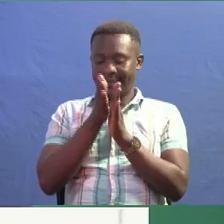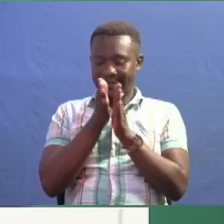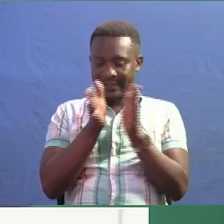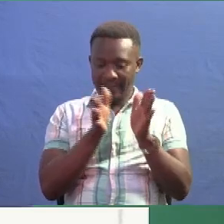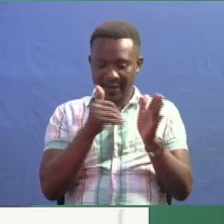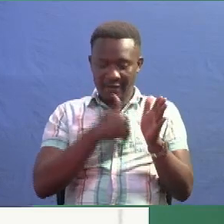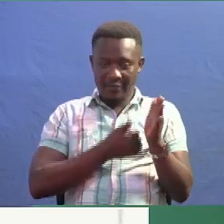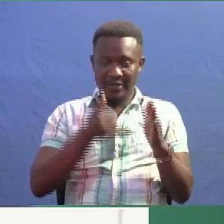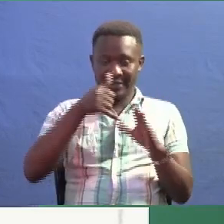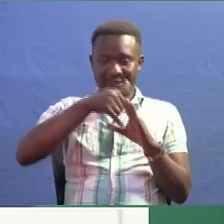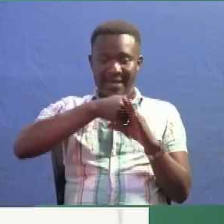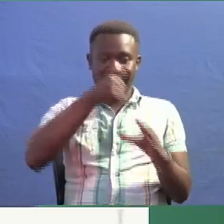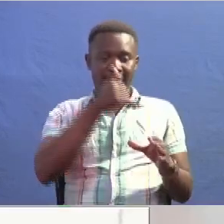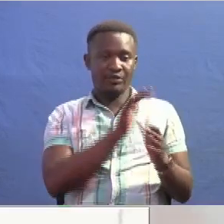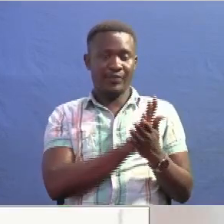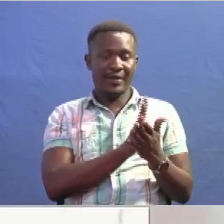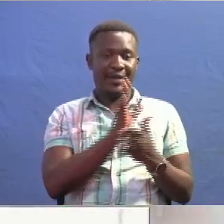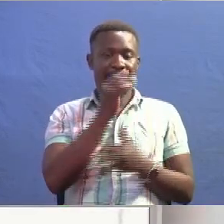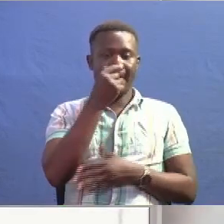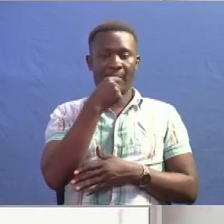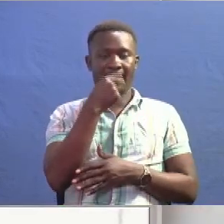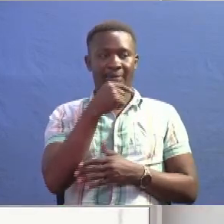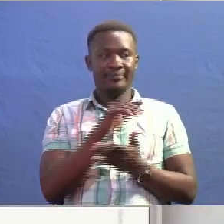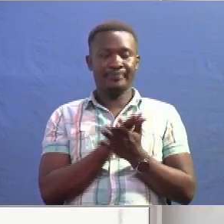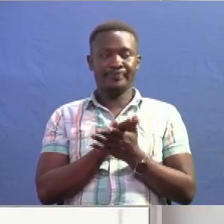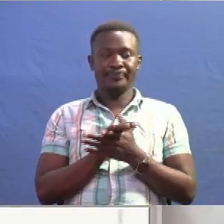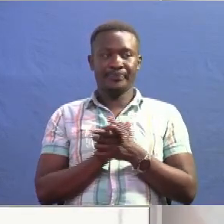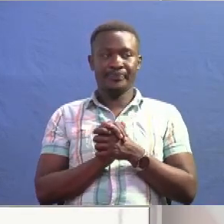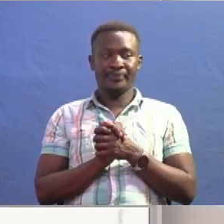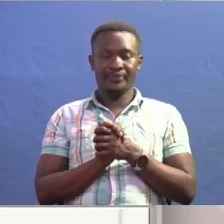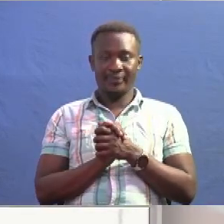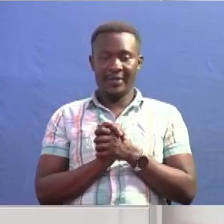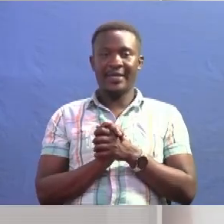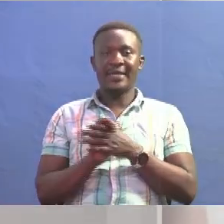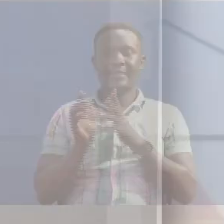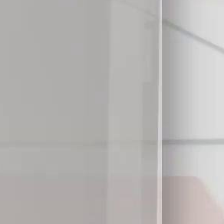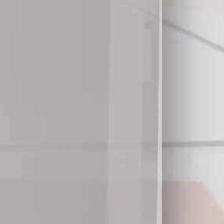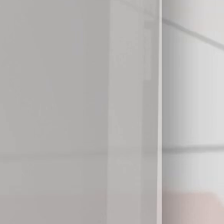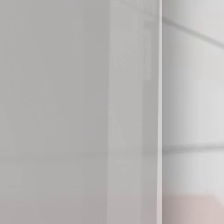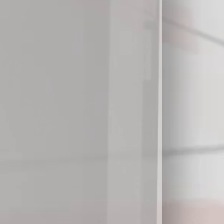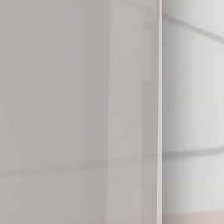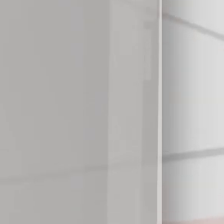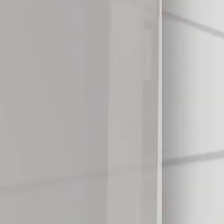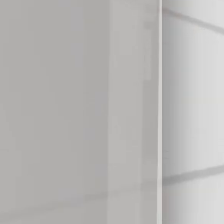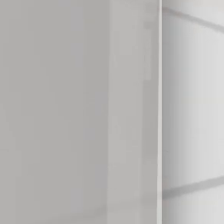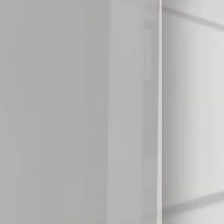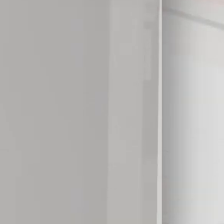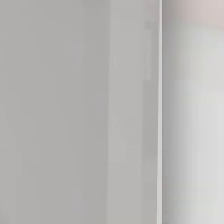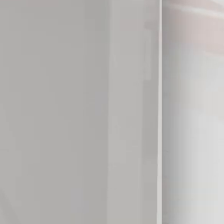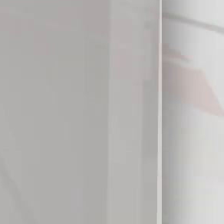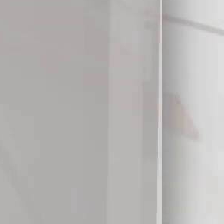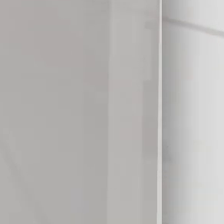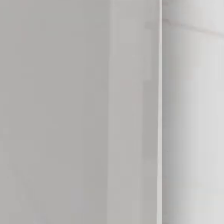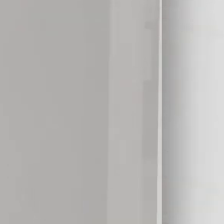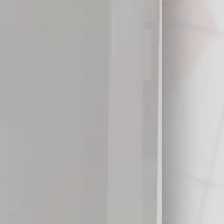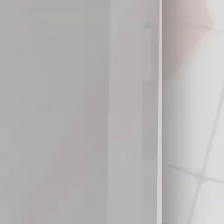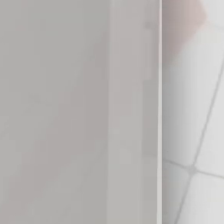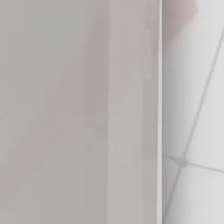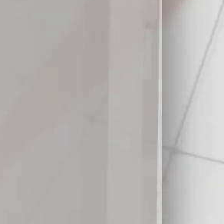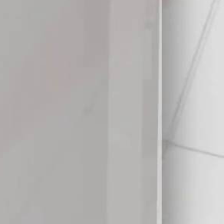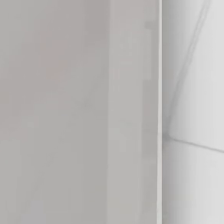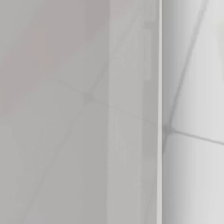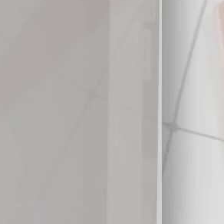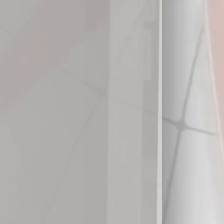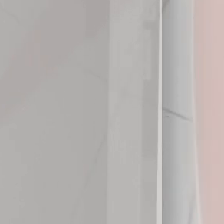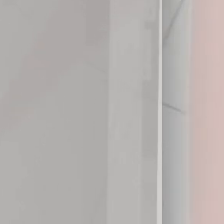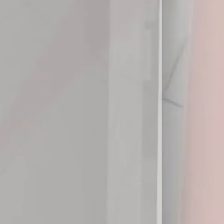external environment and the mouth. The causes of cleft conditions are complex. Both genetic and environmental factors may be